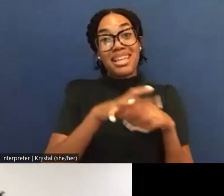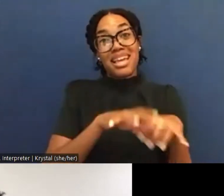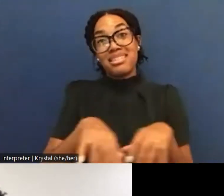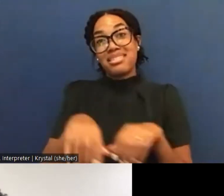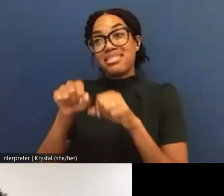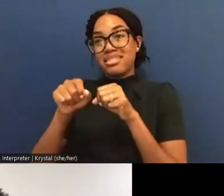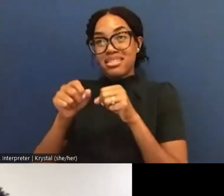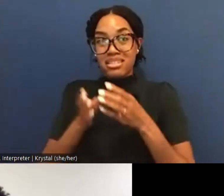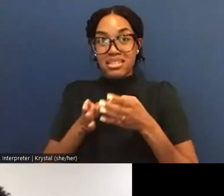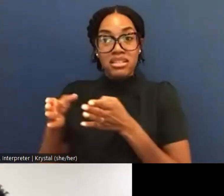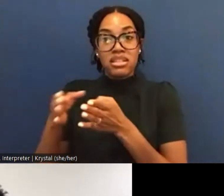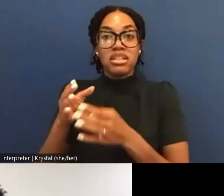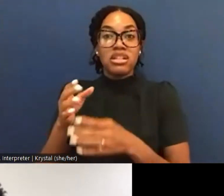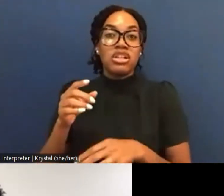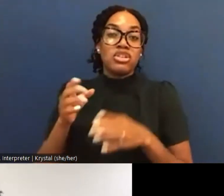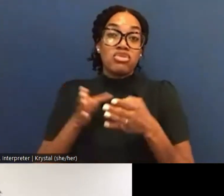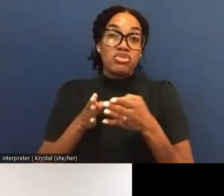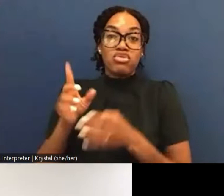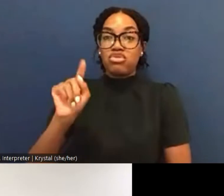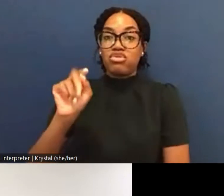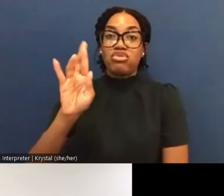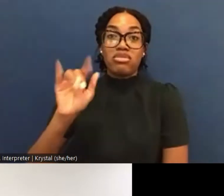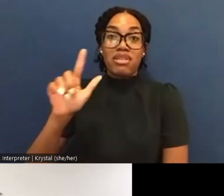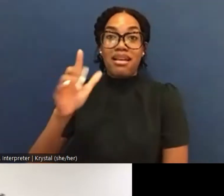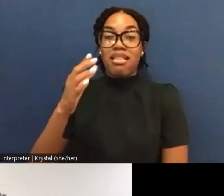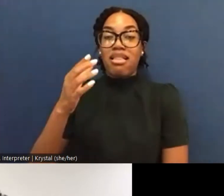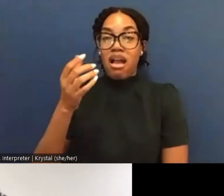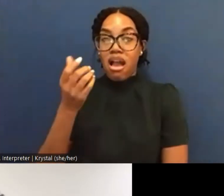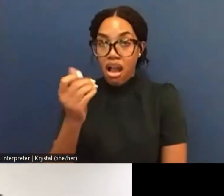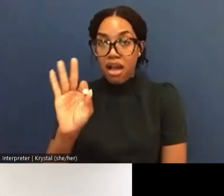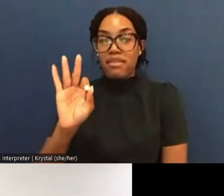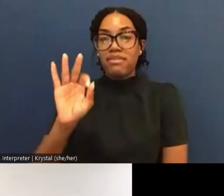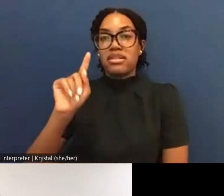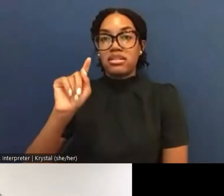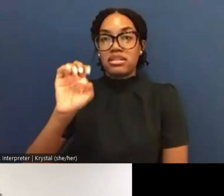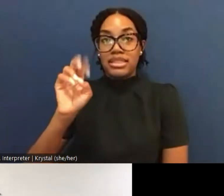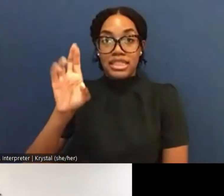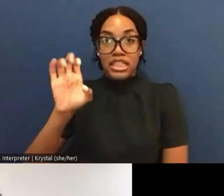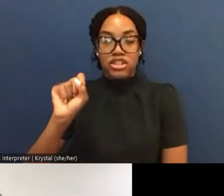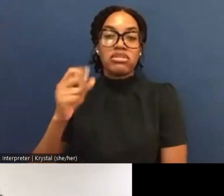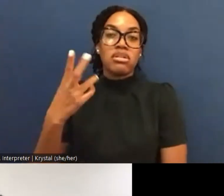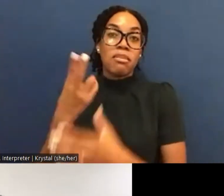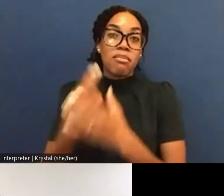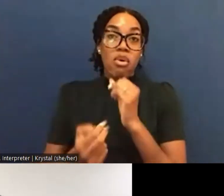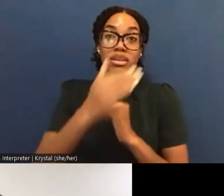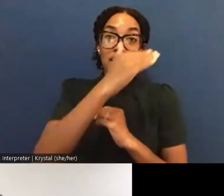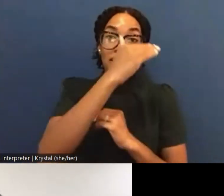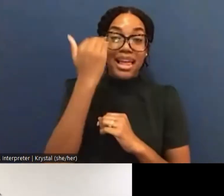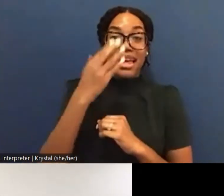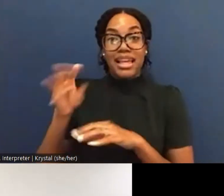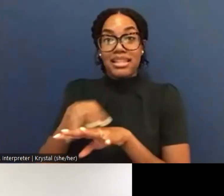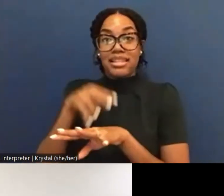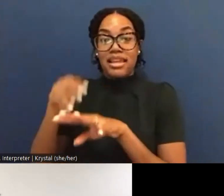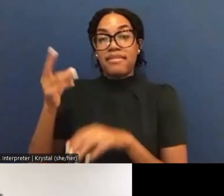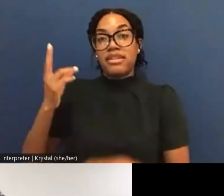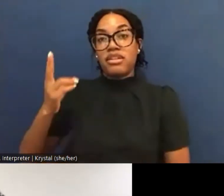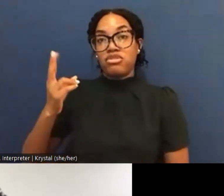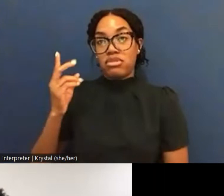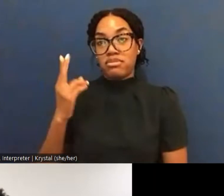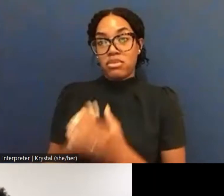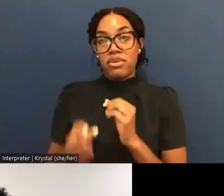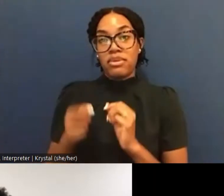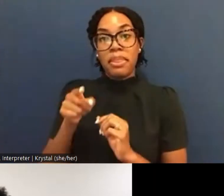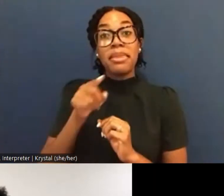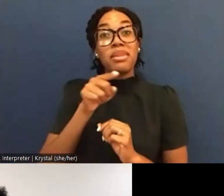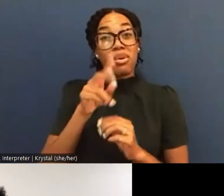all, the Trail of Tears is both Black and Native history in my book. And these people then arrive in Indian territory, which is,